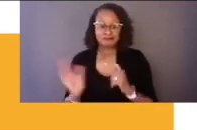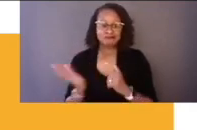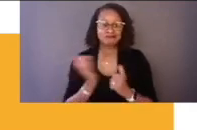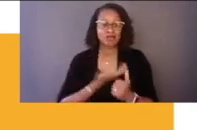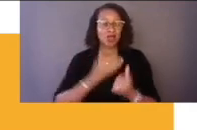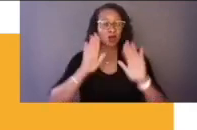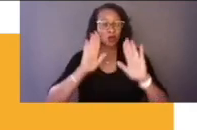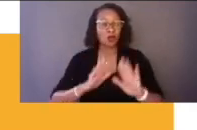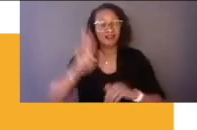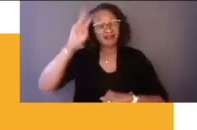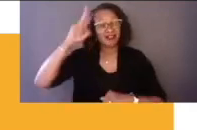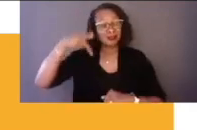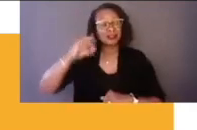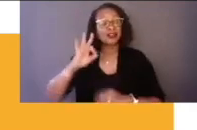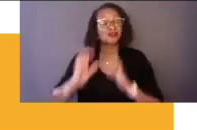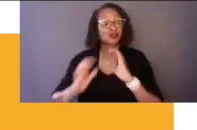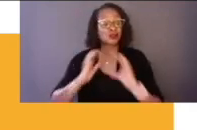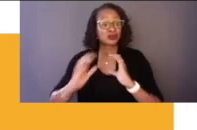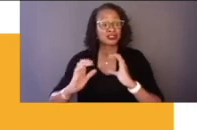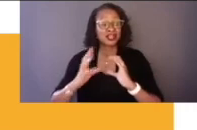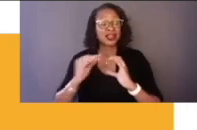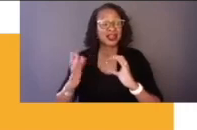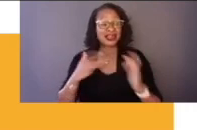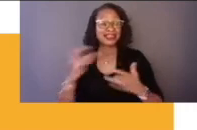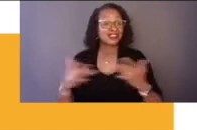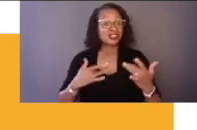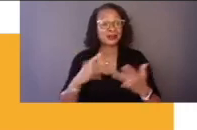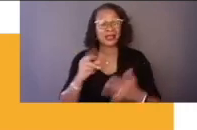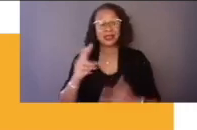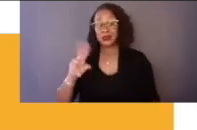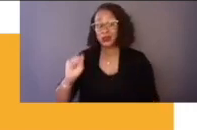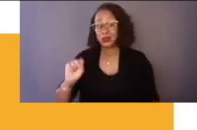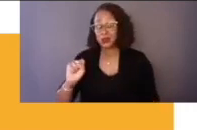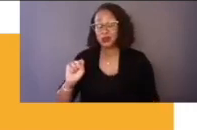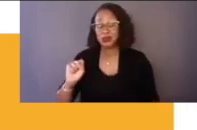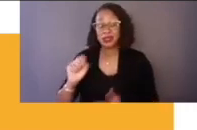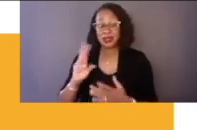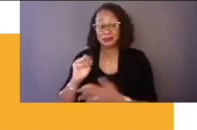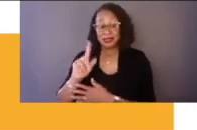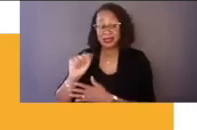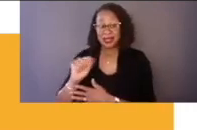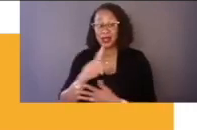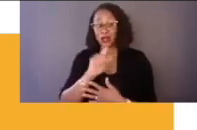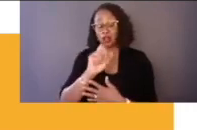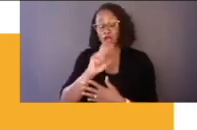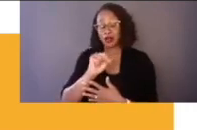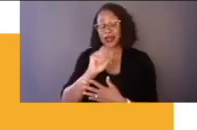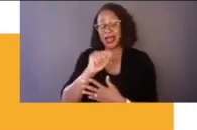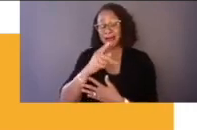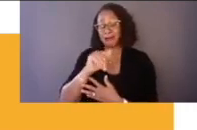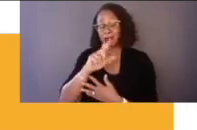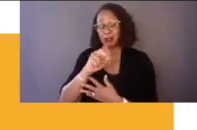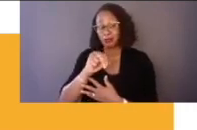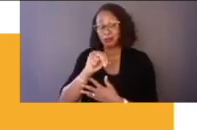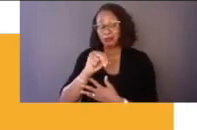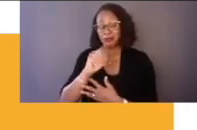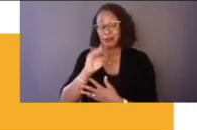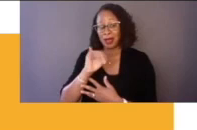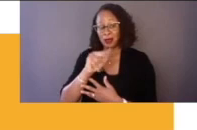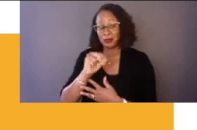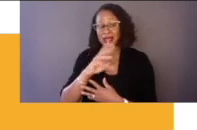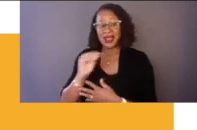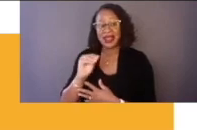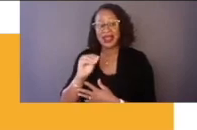Vice President of Communications, Entertainment, and News Media, Lauren Applebaum, and the incomparable Eric Asher, who's running this